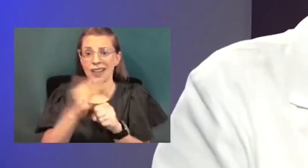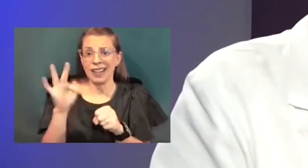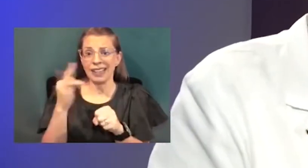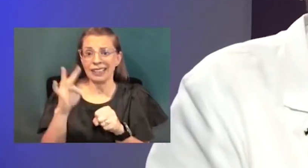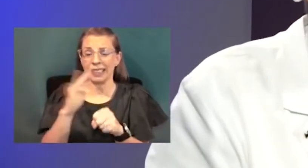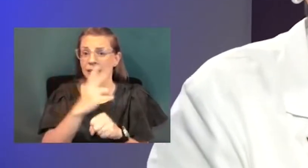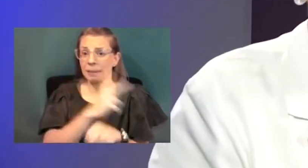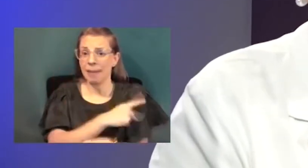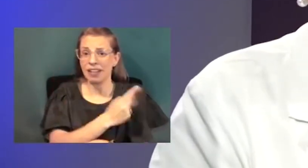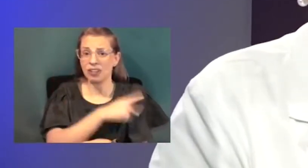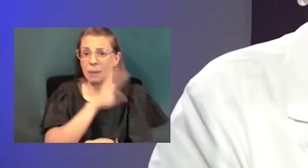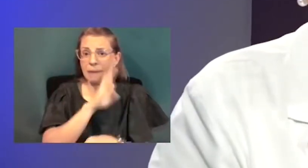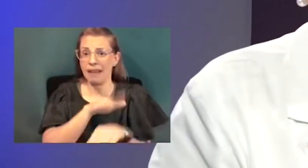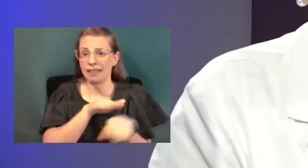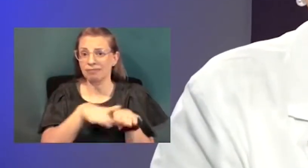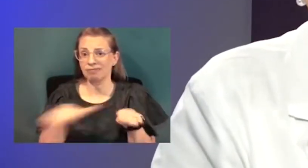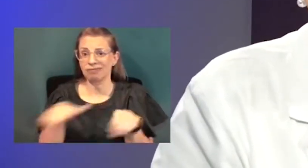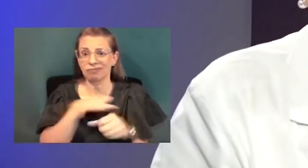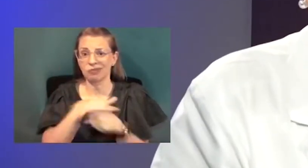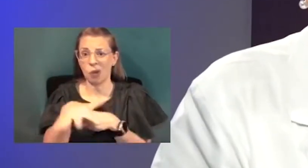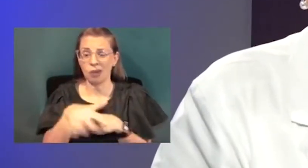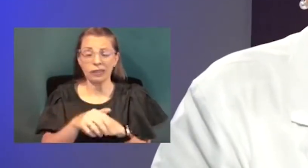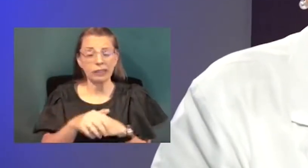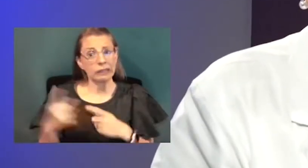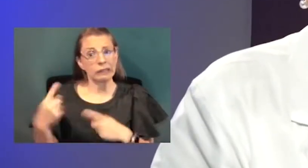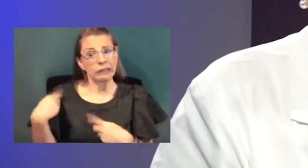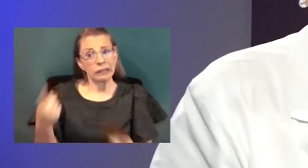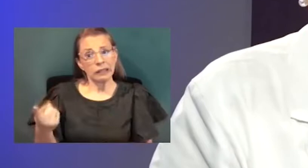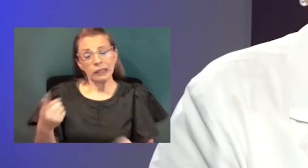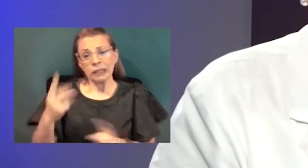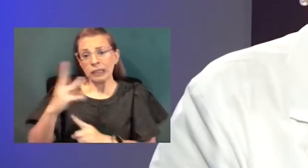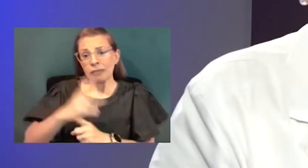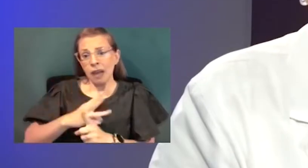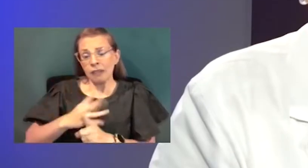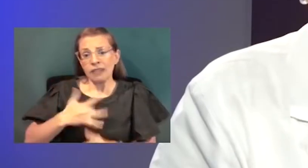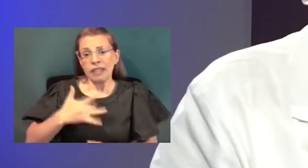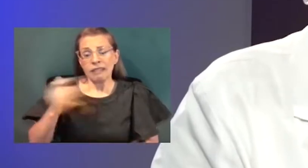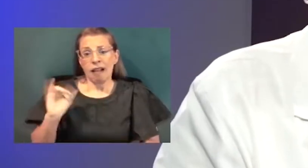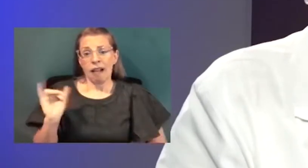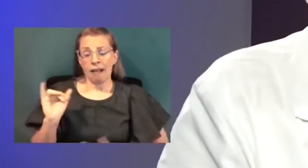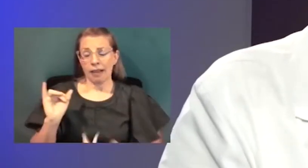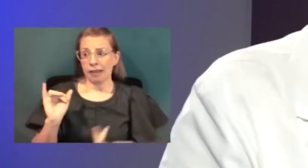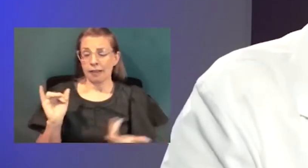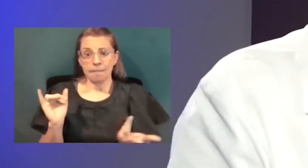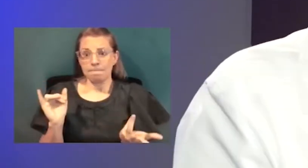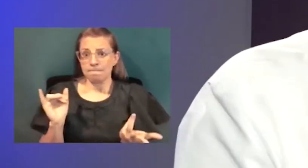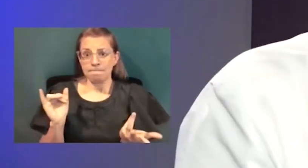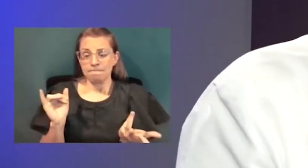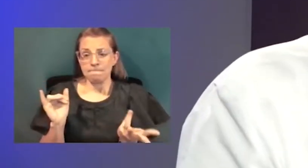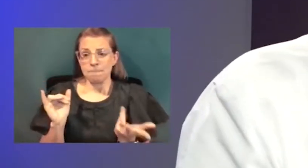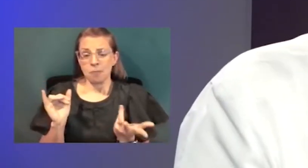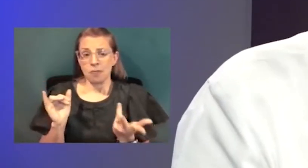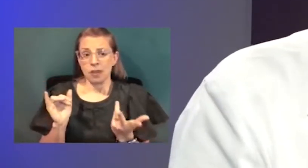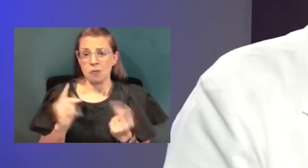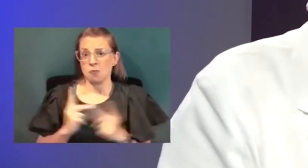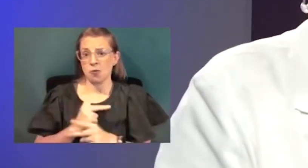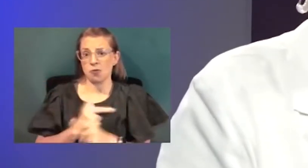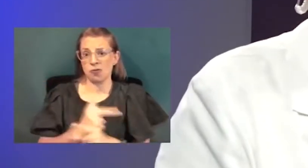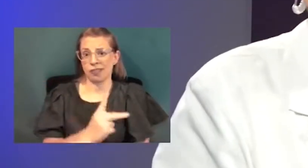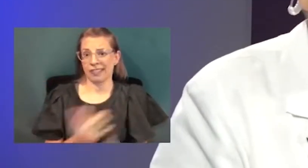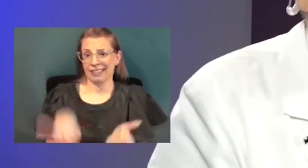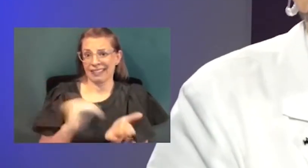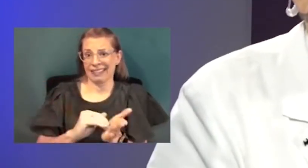almost 6 months, or at least it feels like it's been 6 months. And that was a little concern. It made us all just a little nervous to listen to